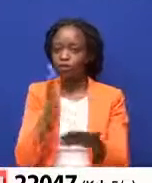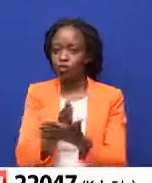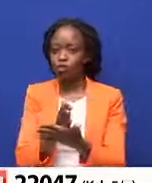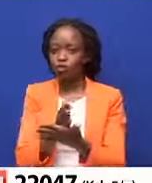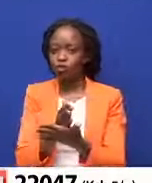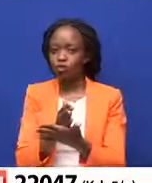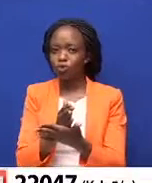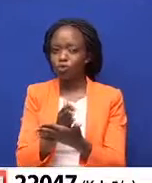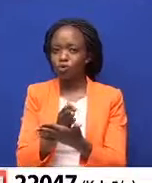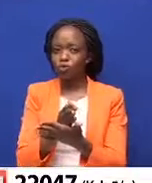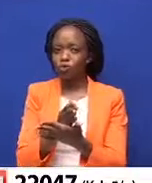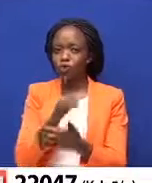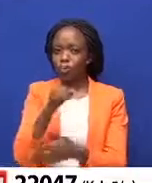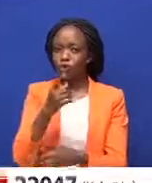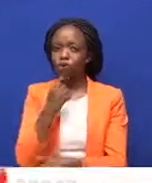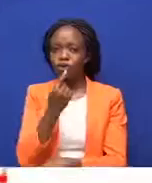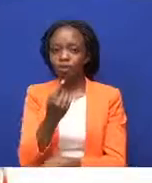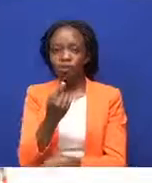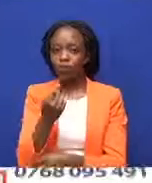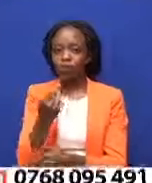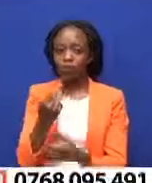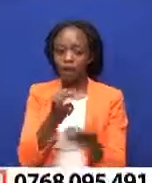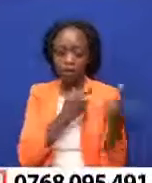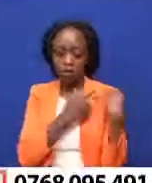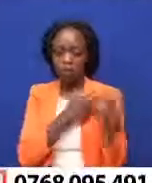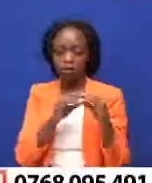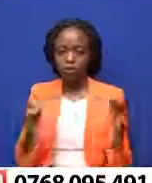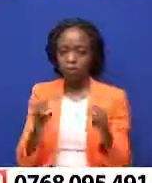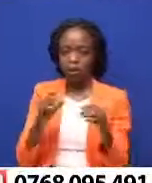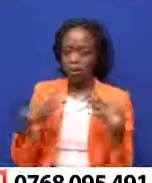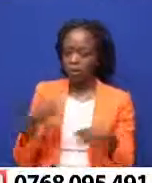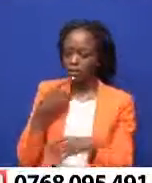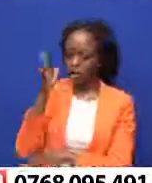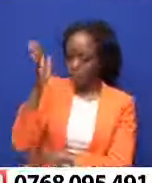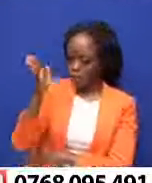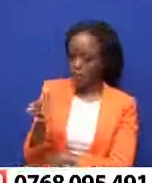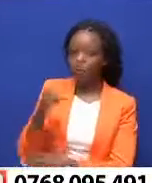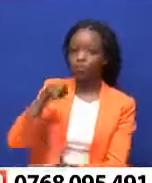they? You're saying he didn't have a hand. They are saying he had a hand.